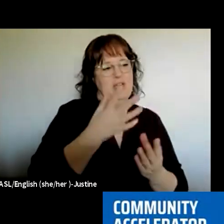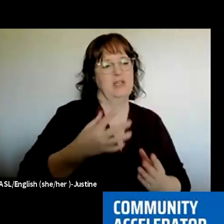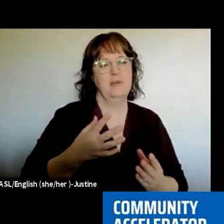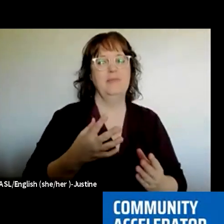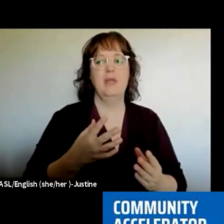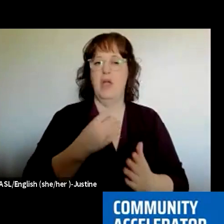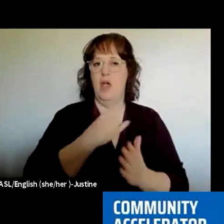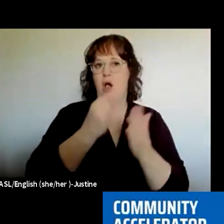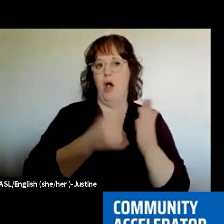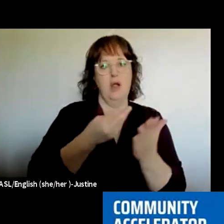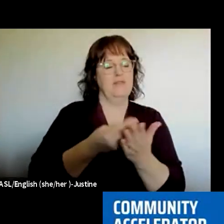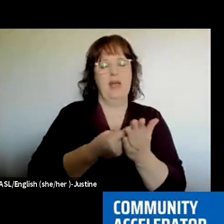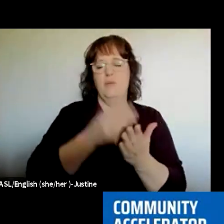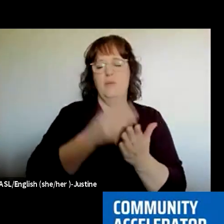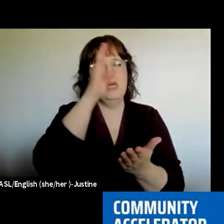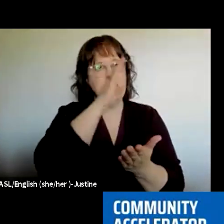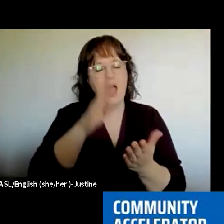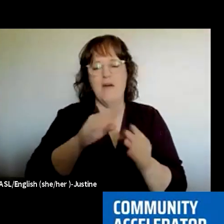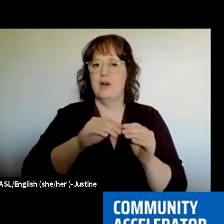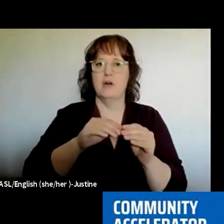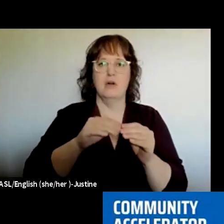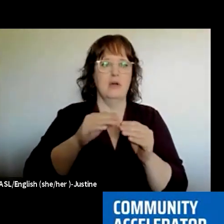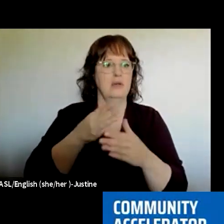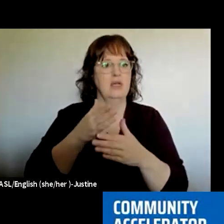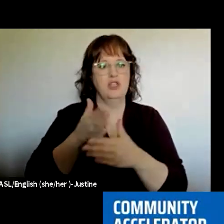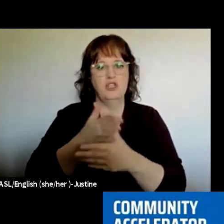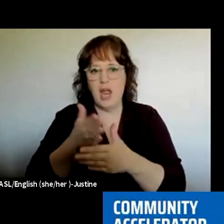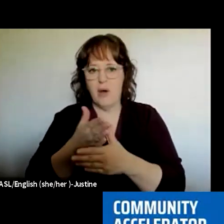that Arts Fund will never share your demographic data without your consent.